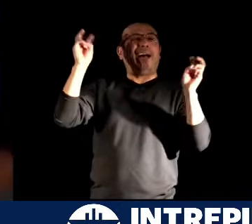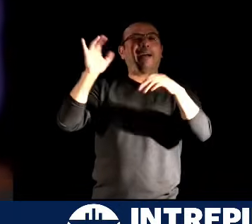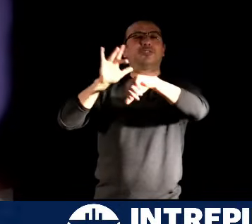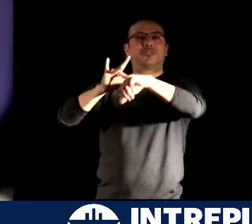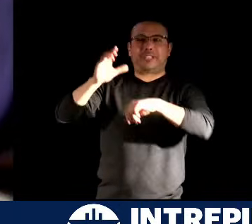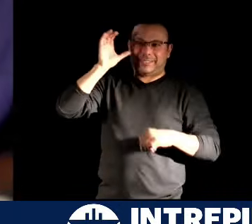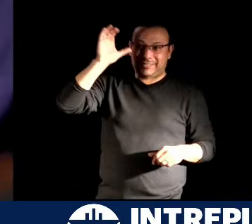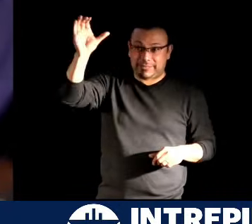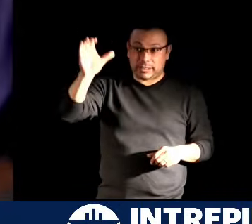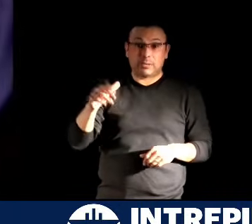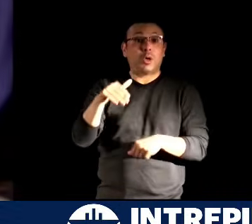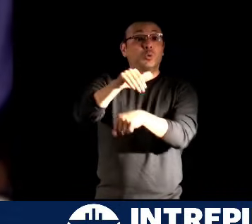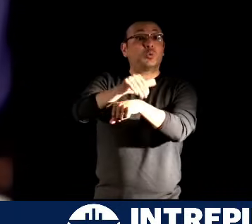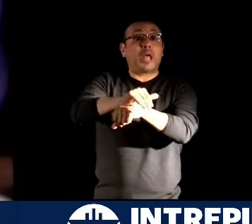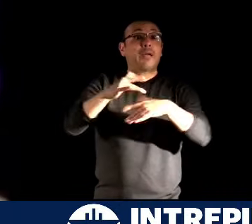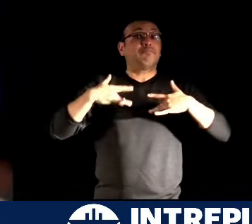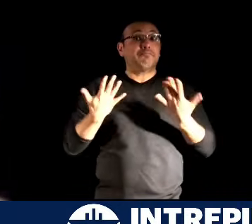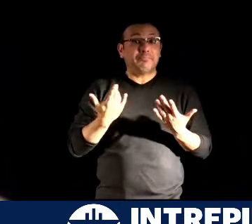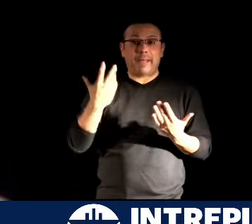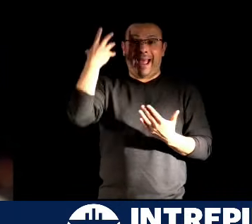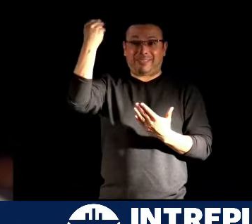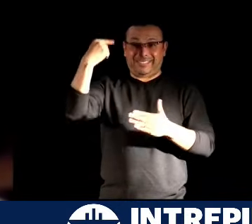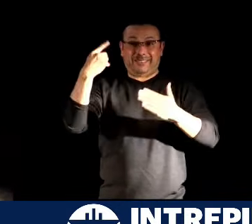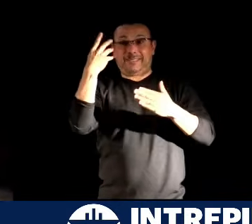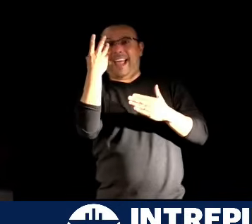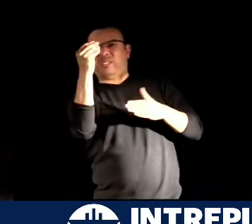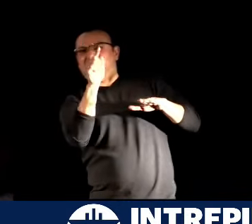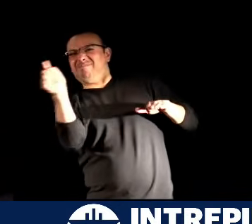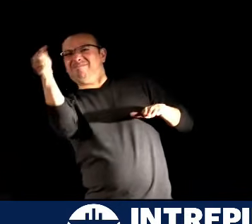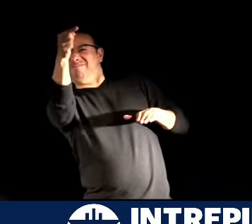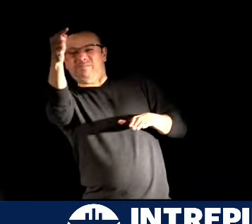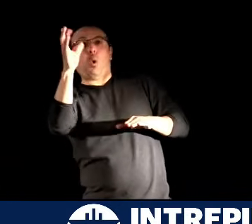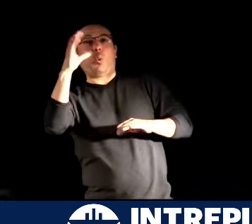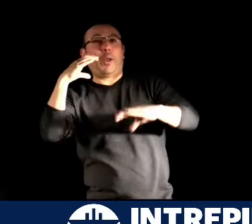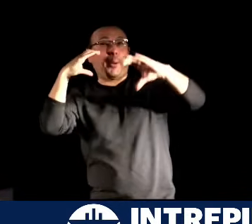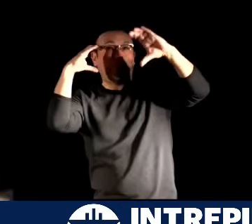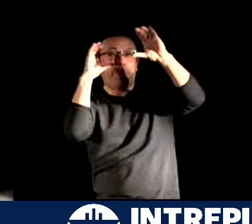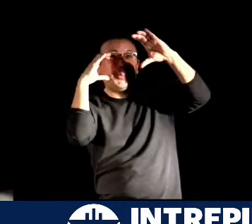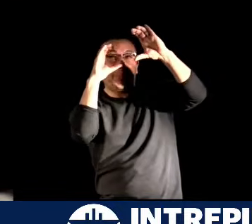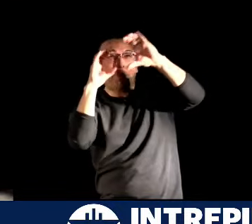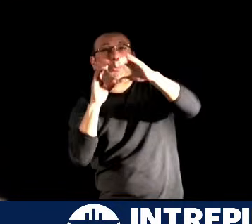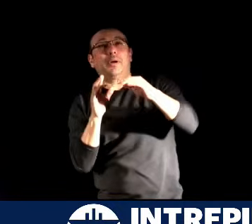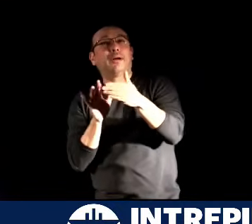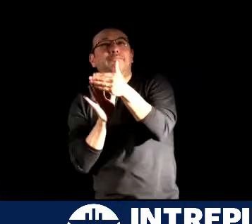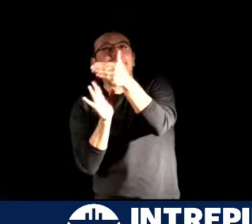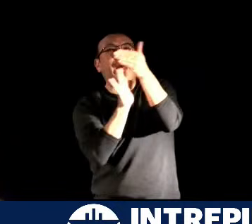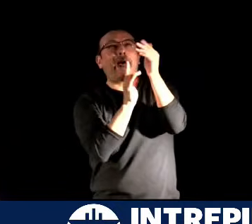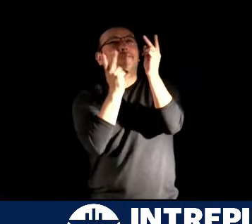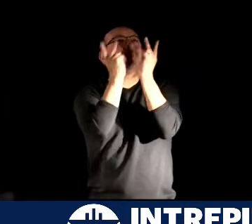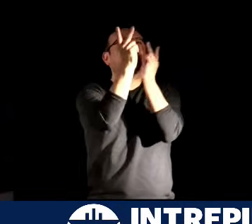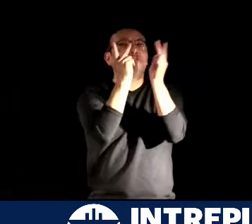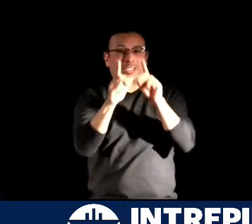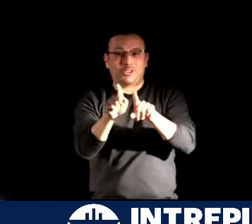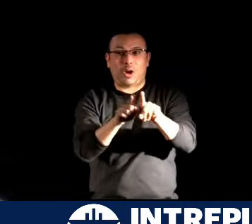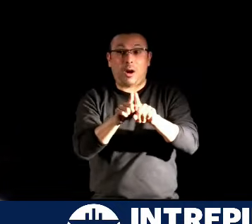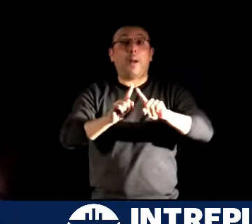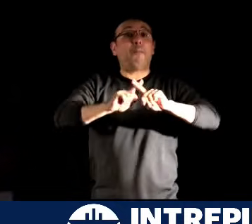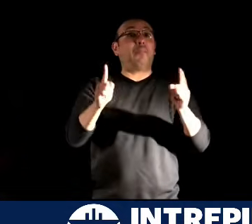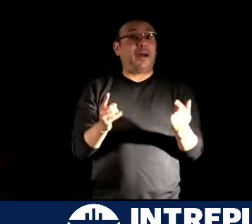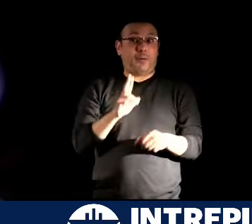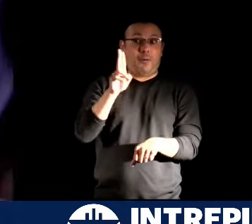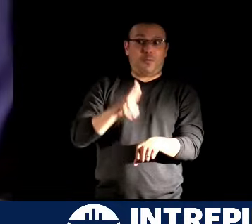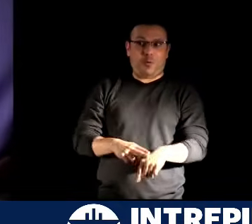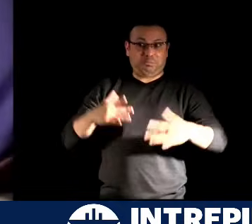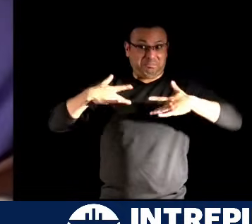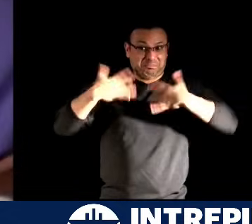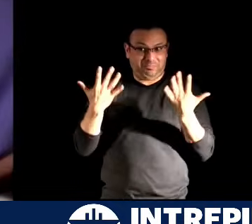tonight, we're going to be having telescope viewing out on the flight deck. You can take a look at some of the stars up there. But of course, the main event here, we're so excited